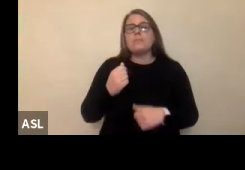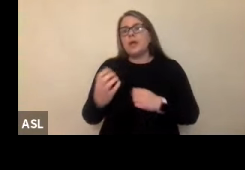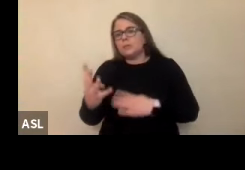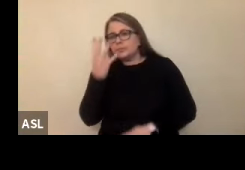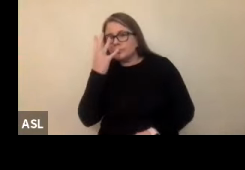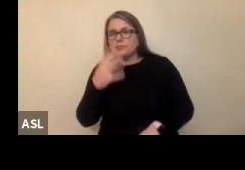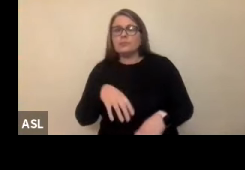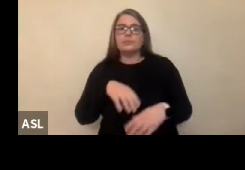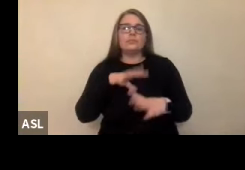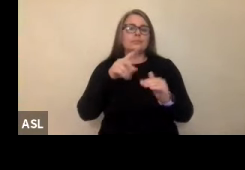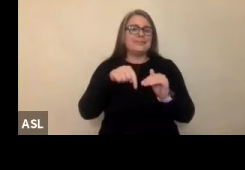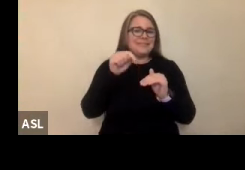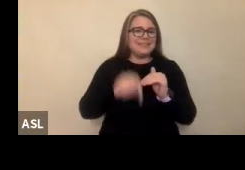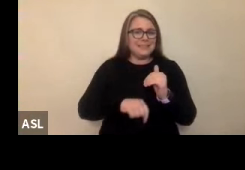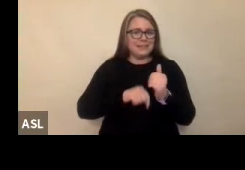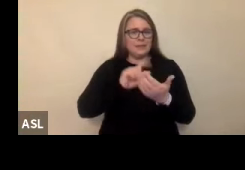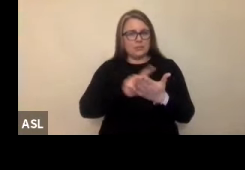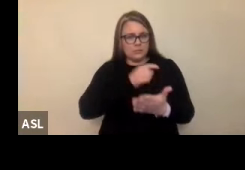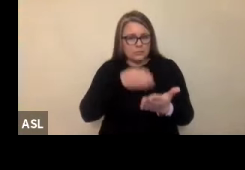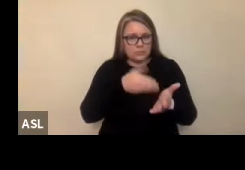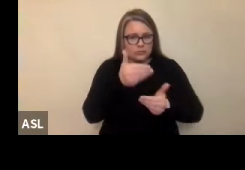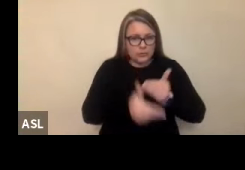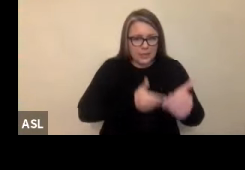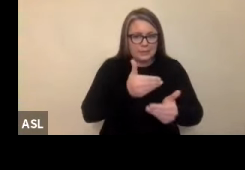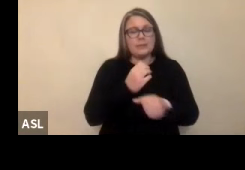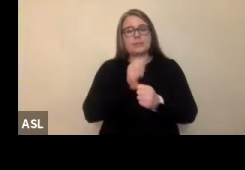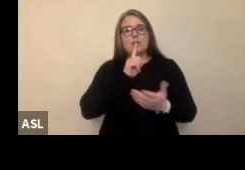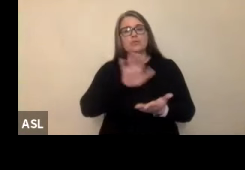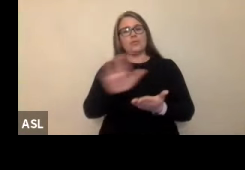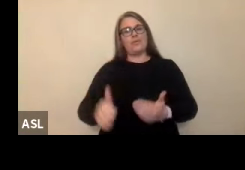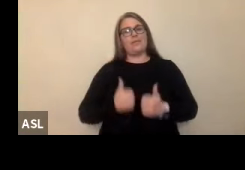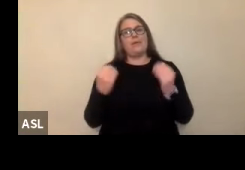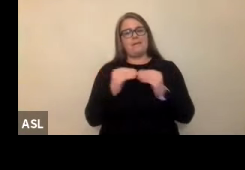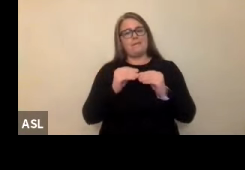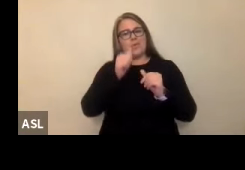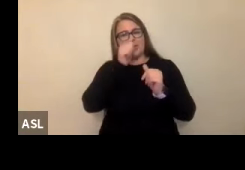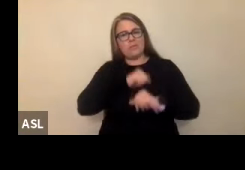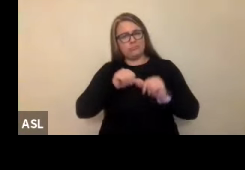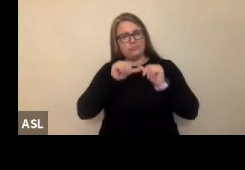of build modes of solidarity so that life is more survivable for us all.